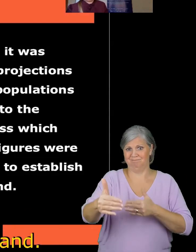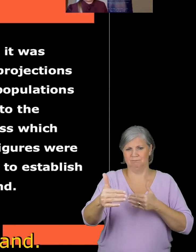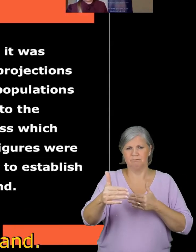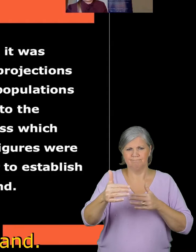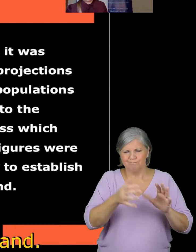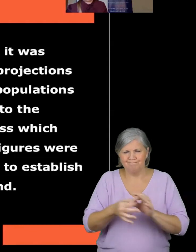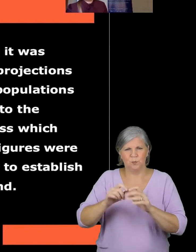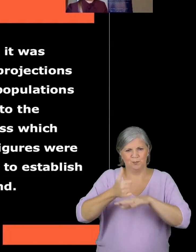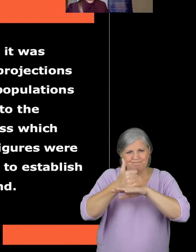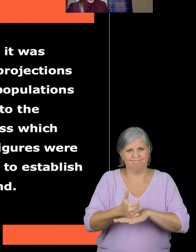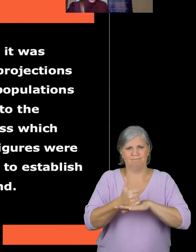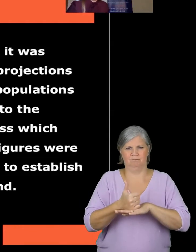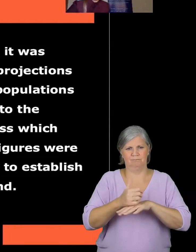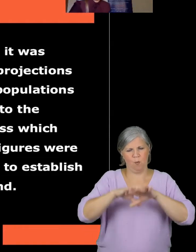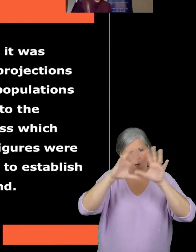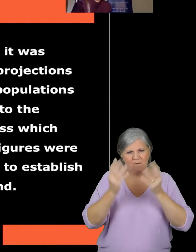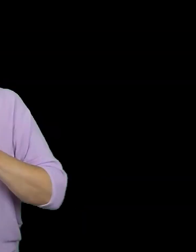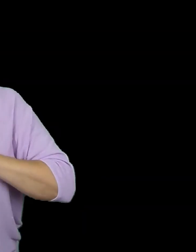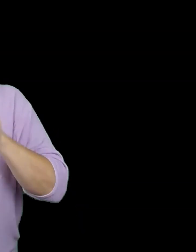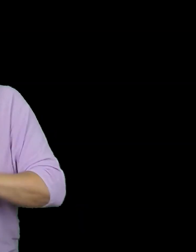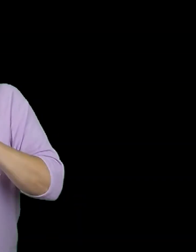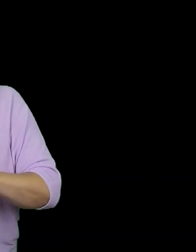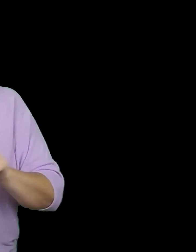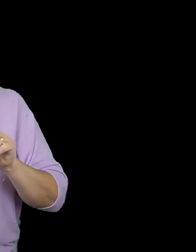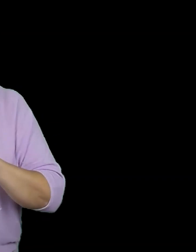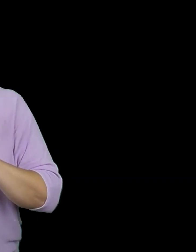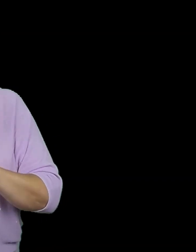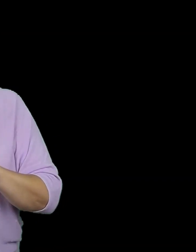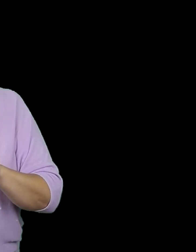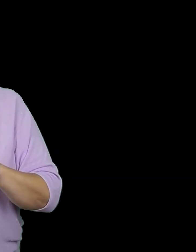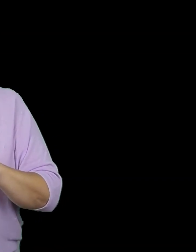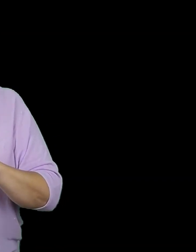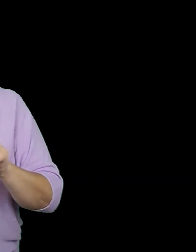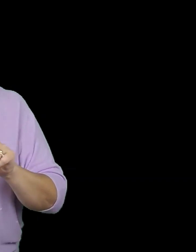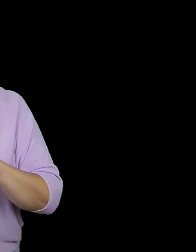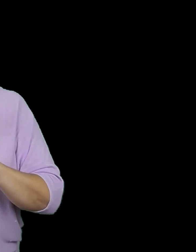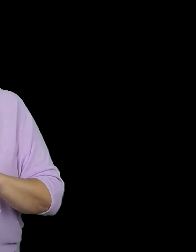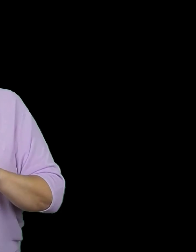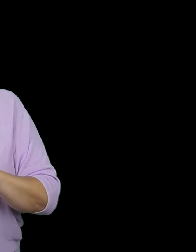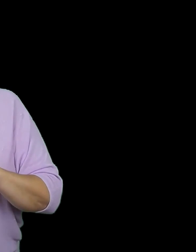32 councils in Scotland.